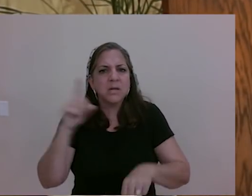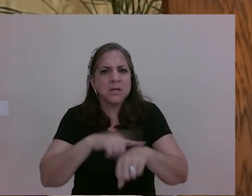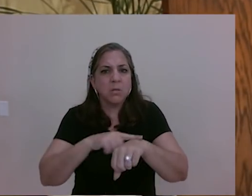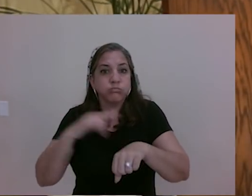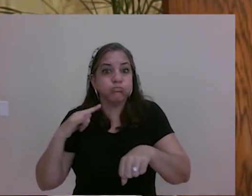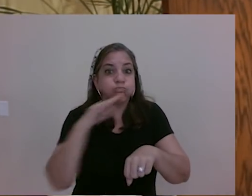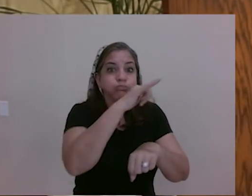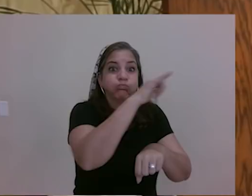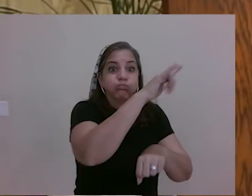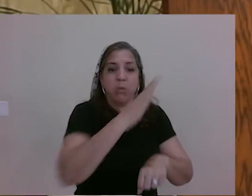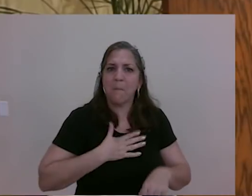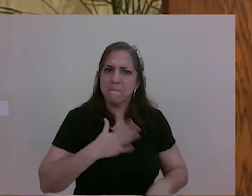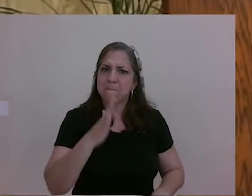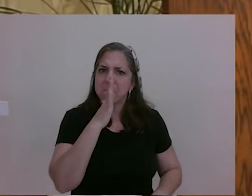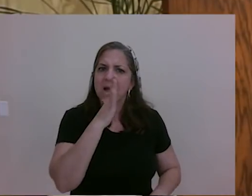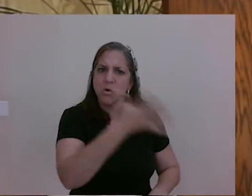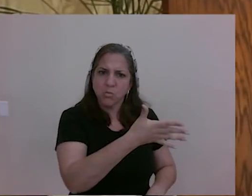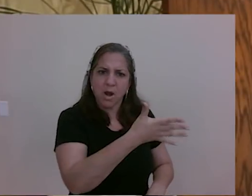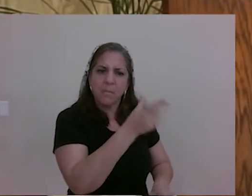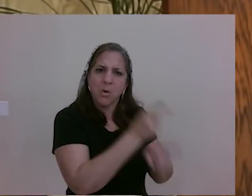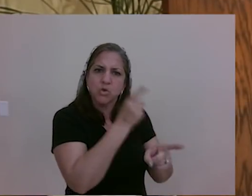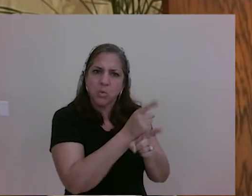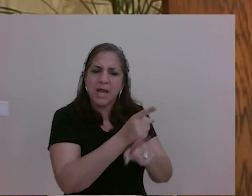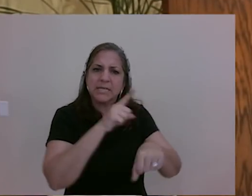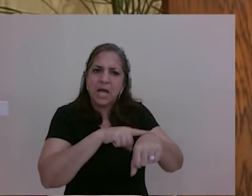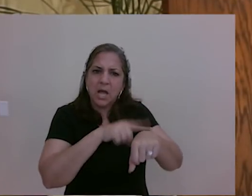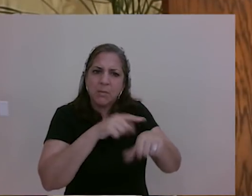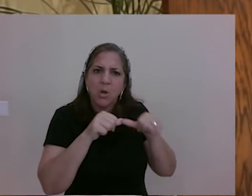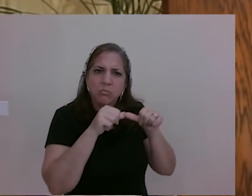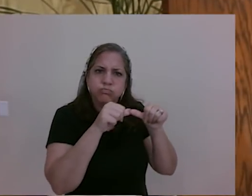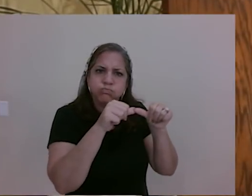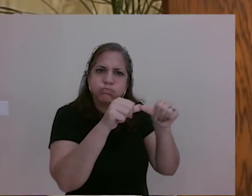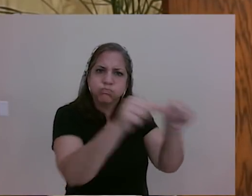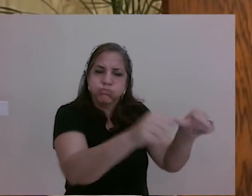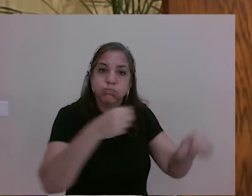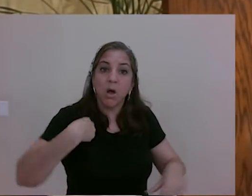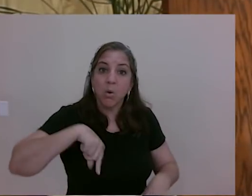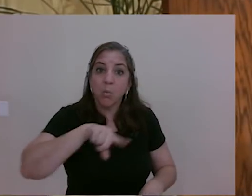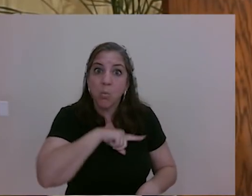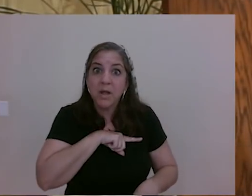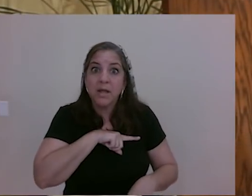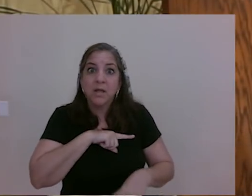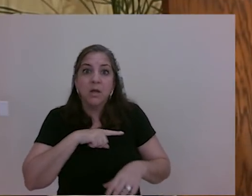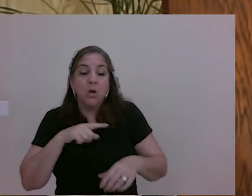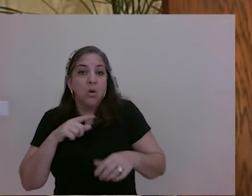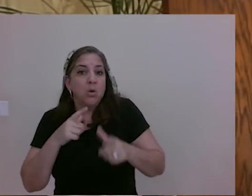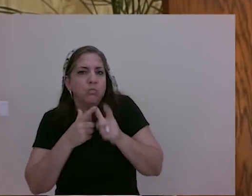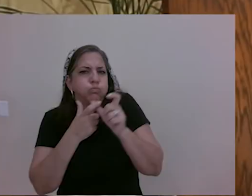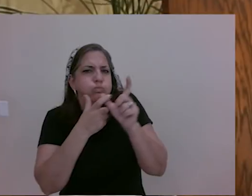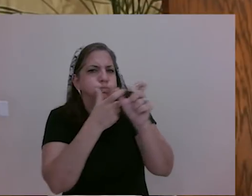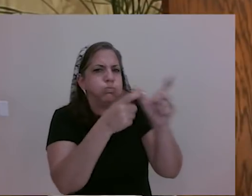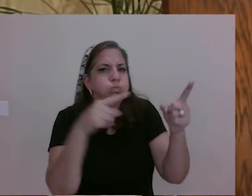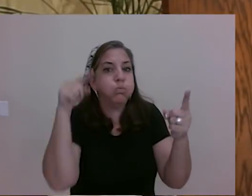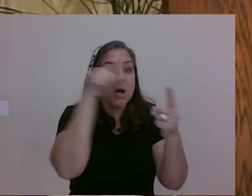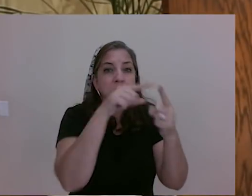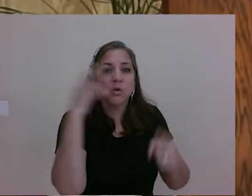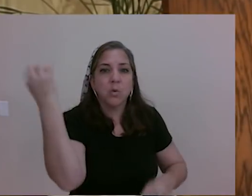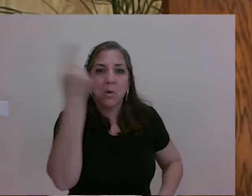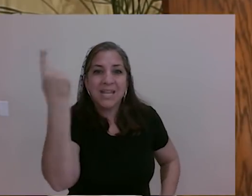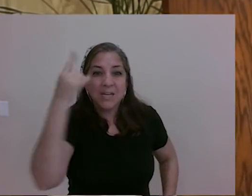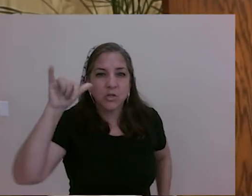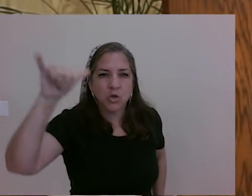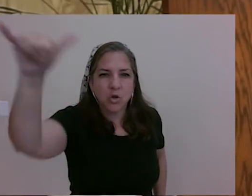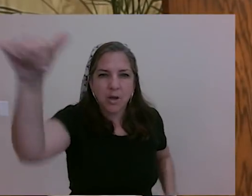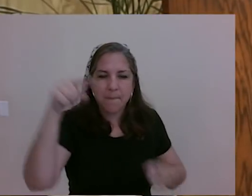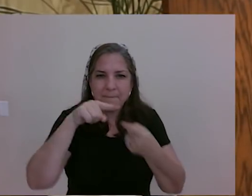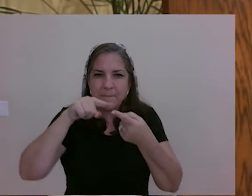grandma was right that time just moves along. And we're hurtling towards eternity, to a place of